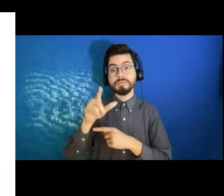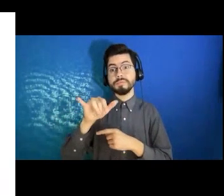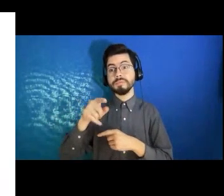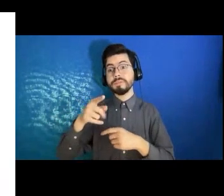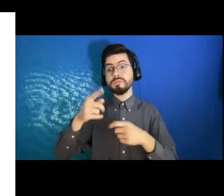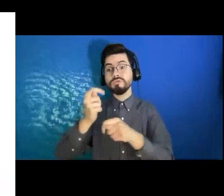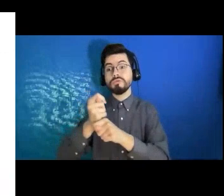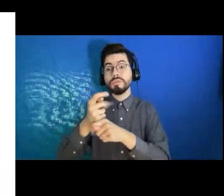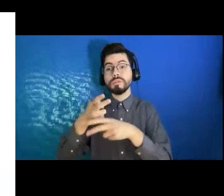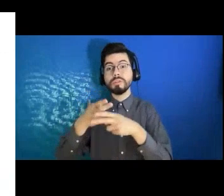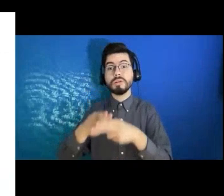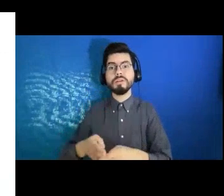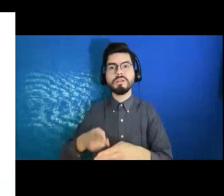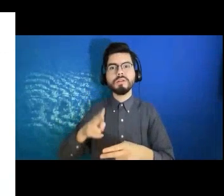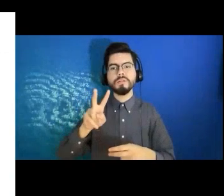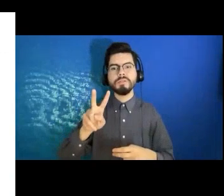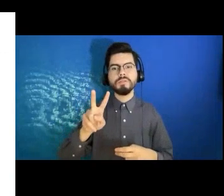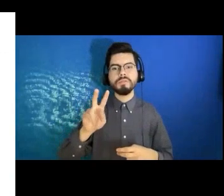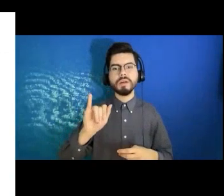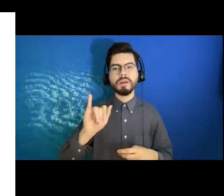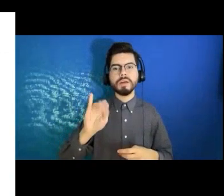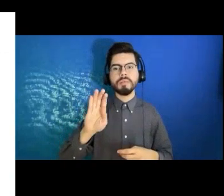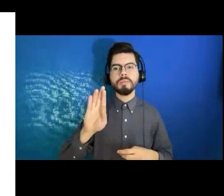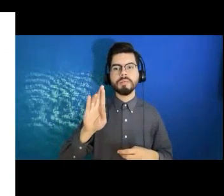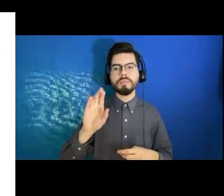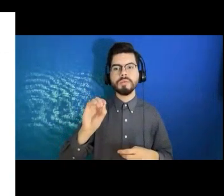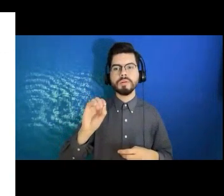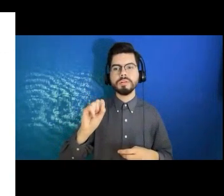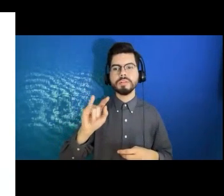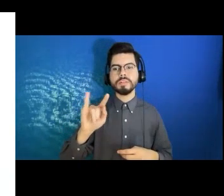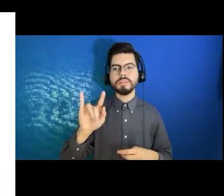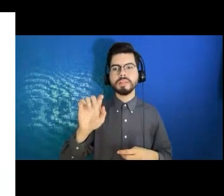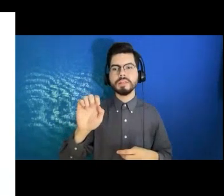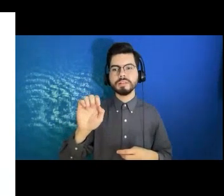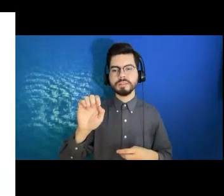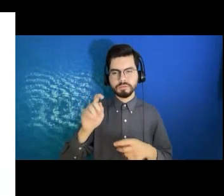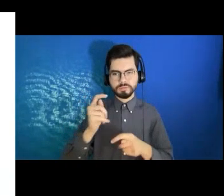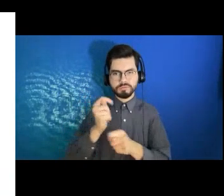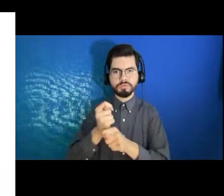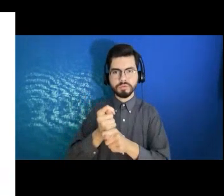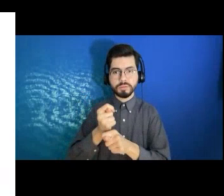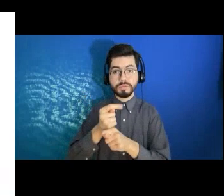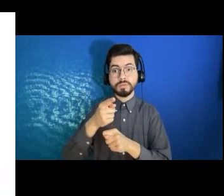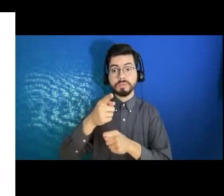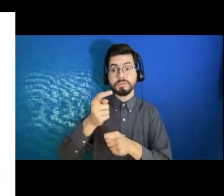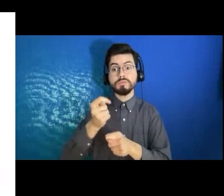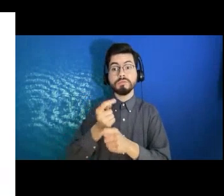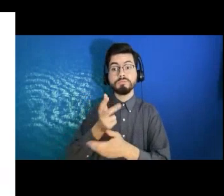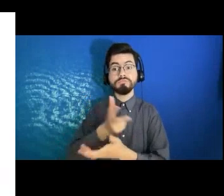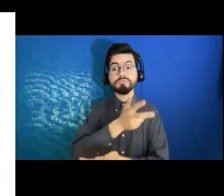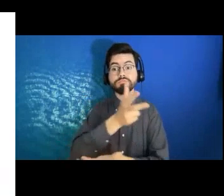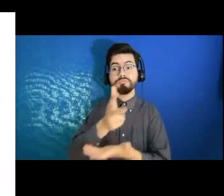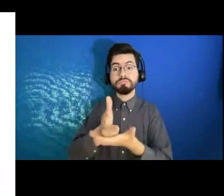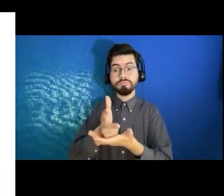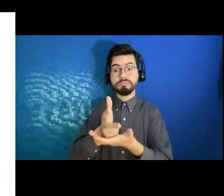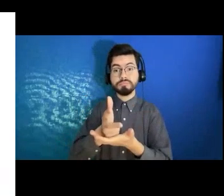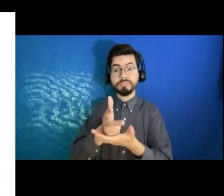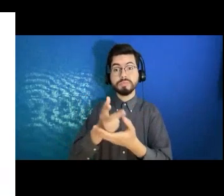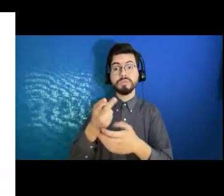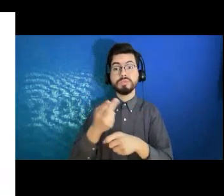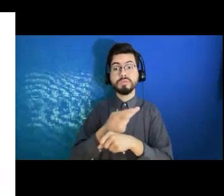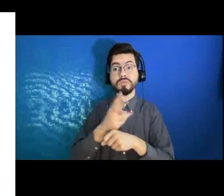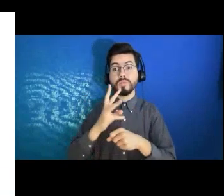truck. And this truck comes in, it'll park, and this thing will come down and hit the ground. And using the hydraulics, it'll just